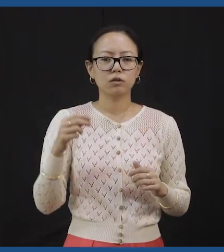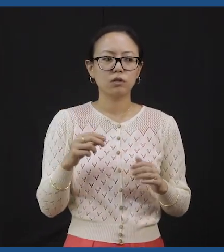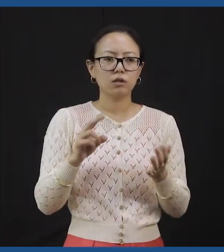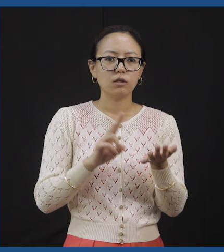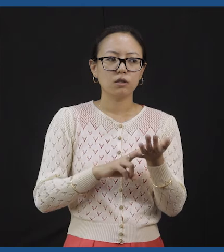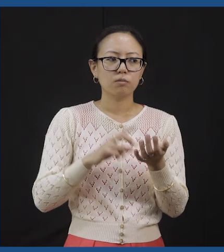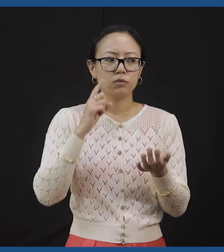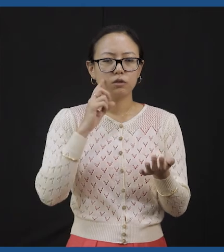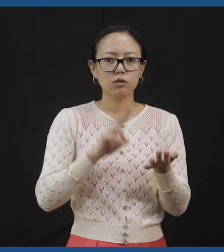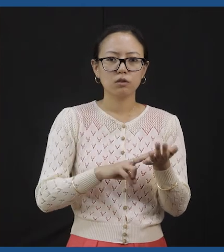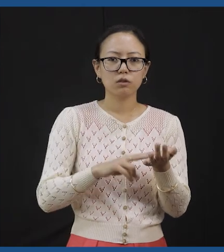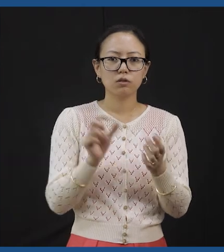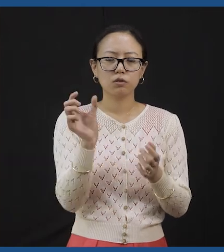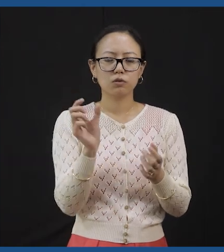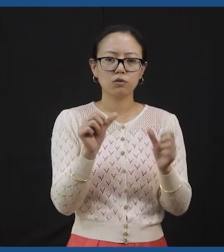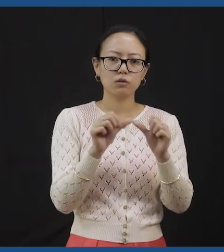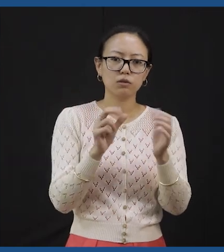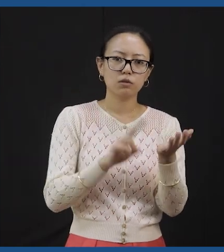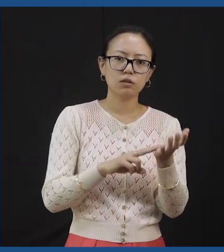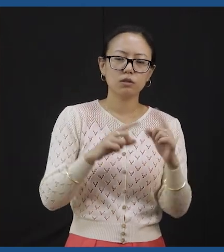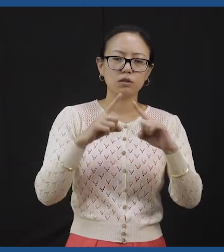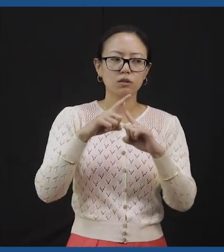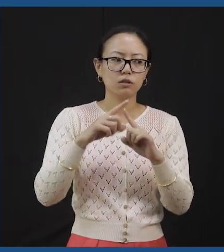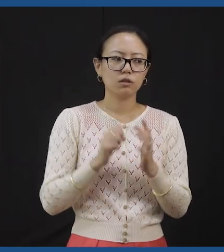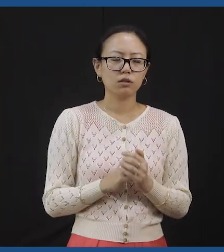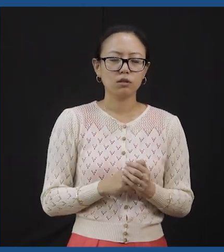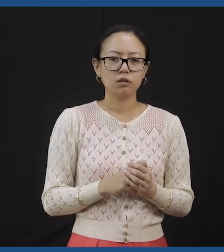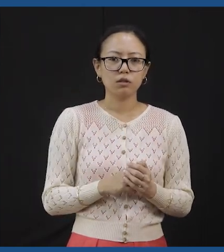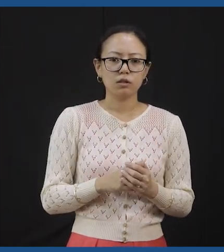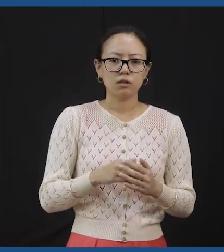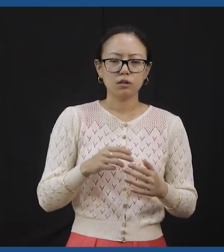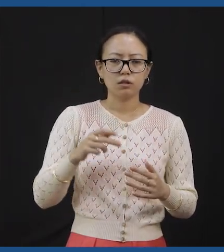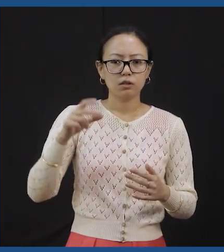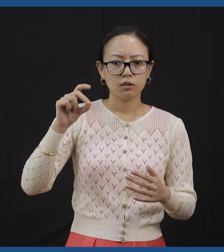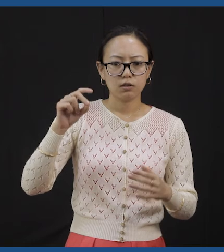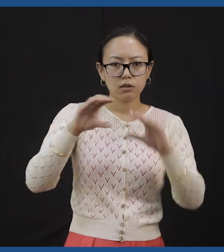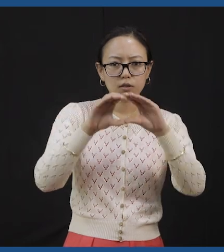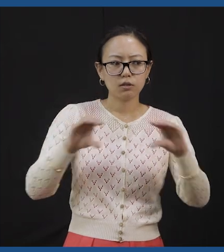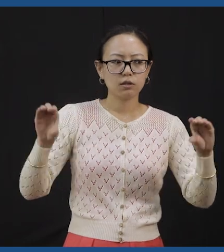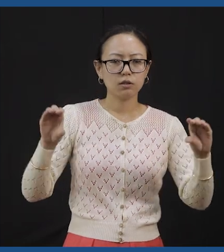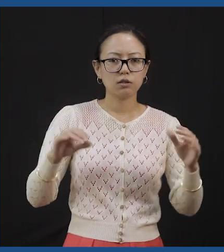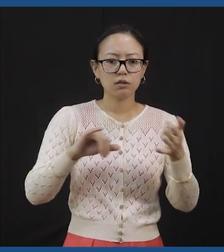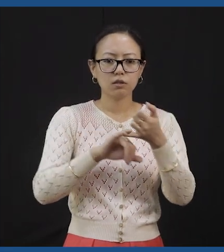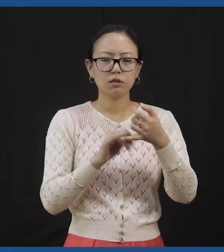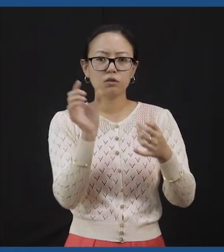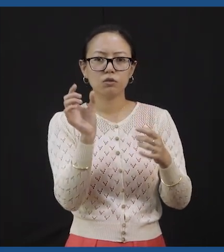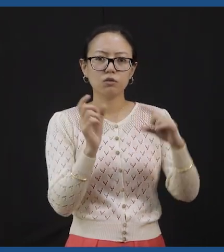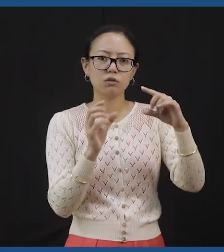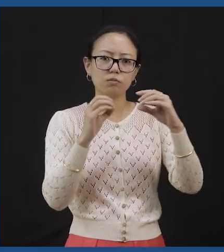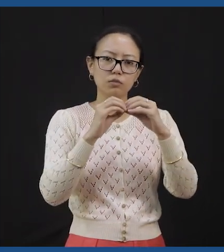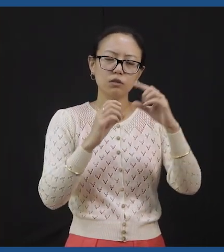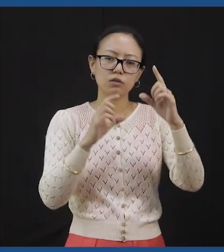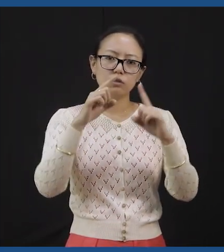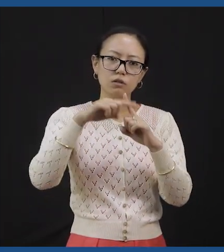The number at the bottom or the second is called subtrahend. The answer you got is called the